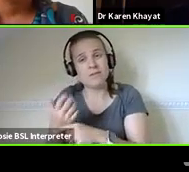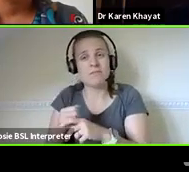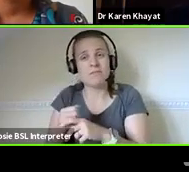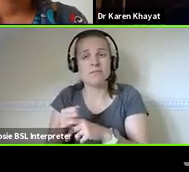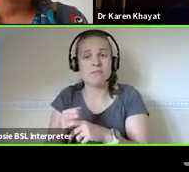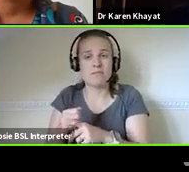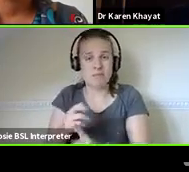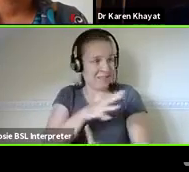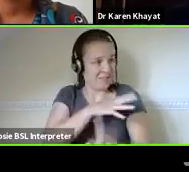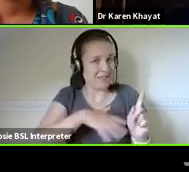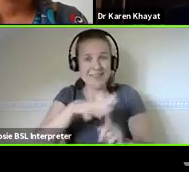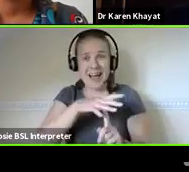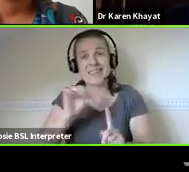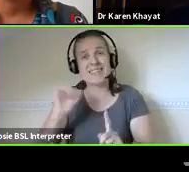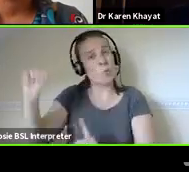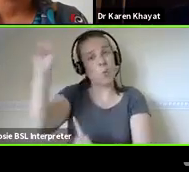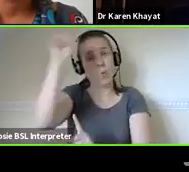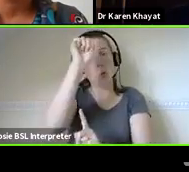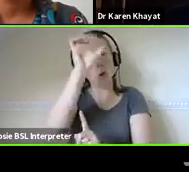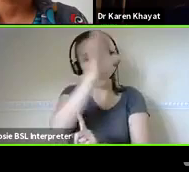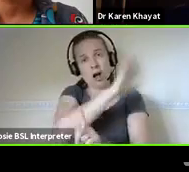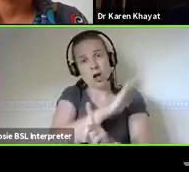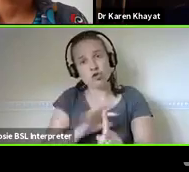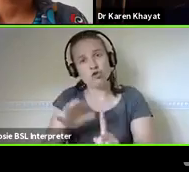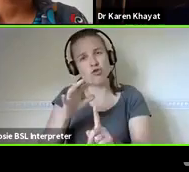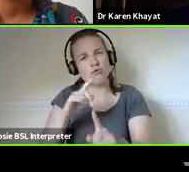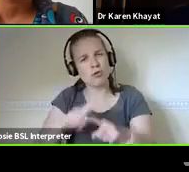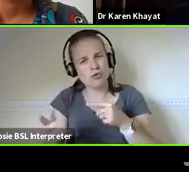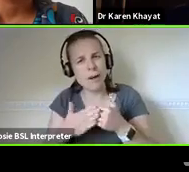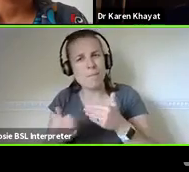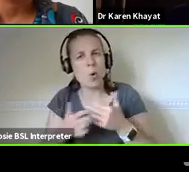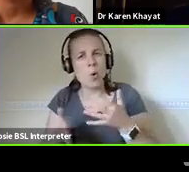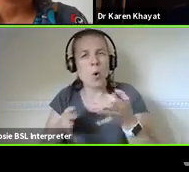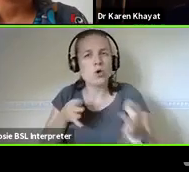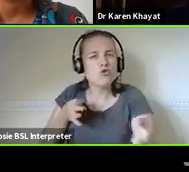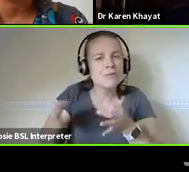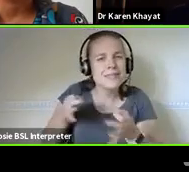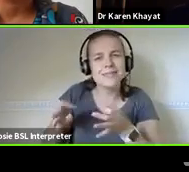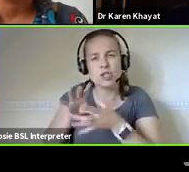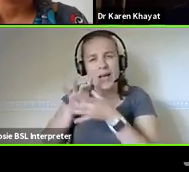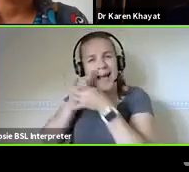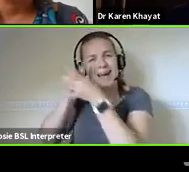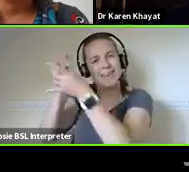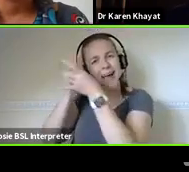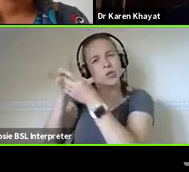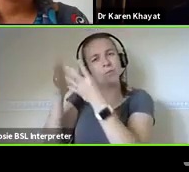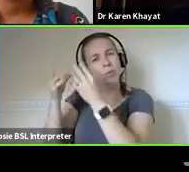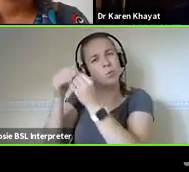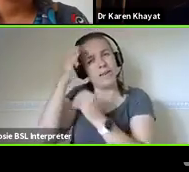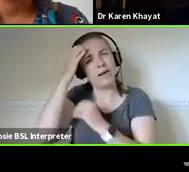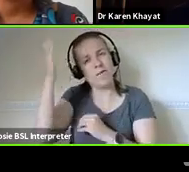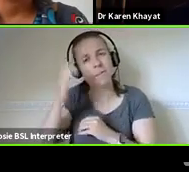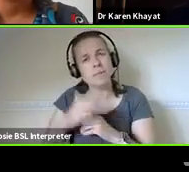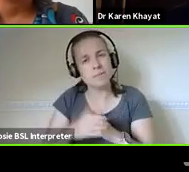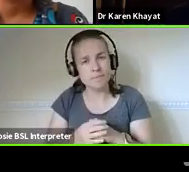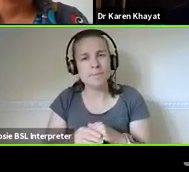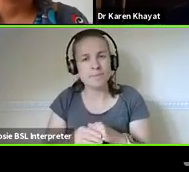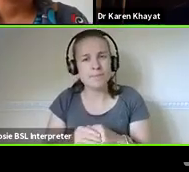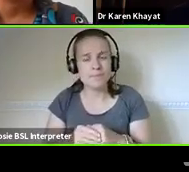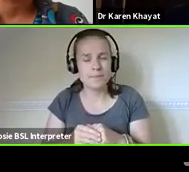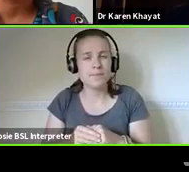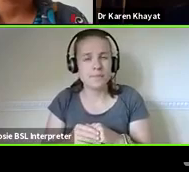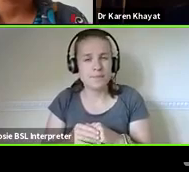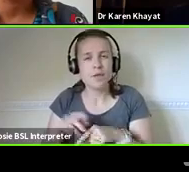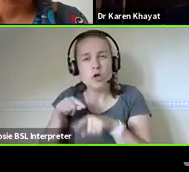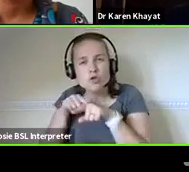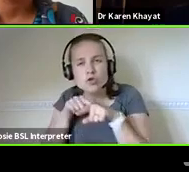countries do a lot more strategic engagement with governments and track